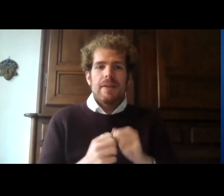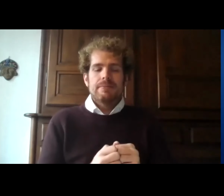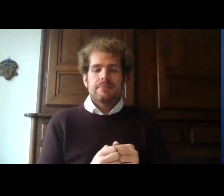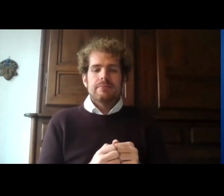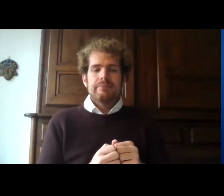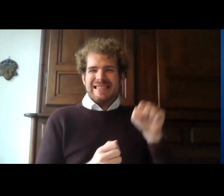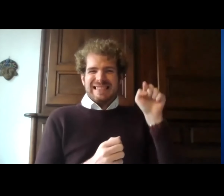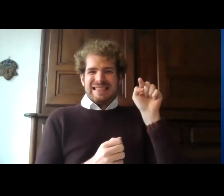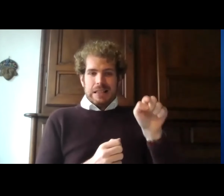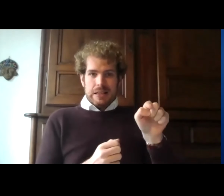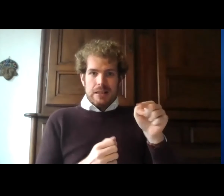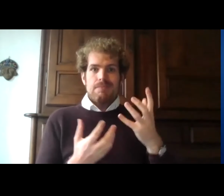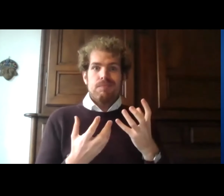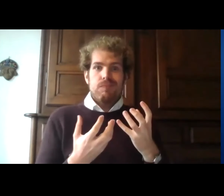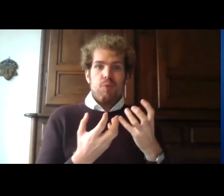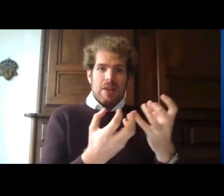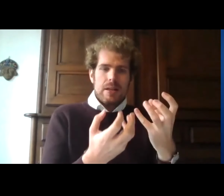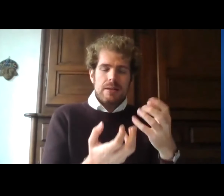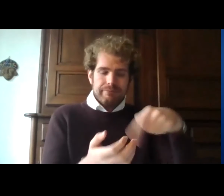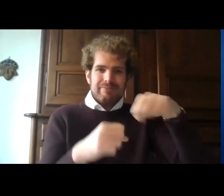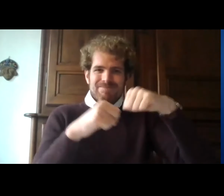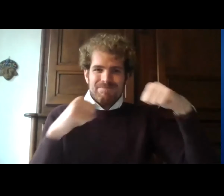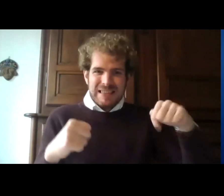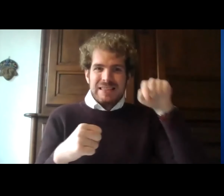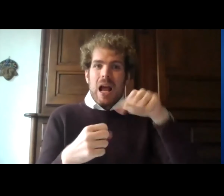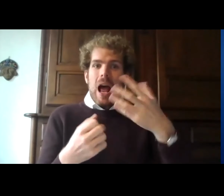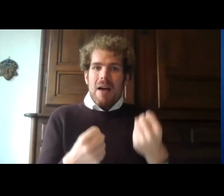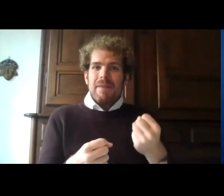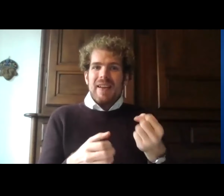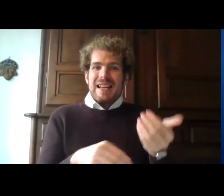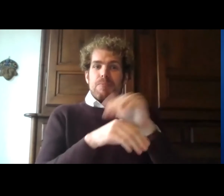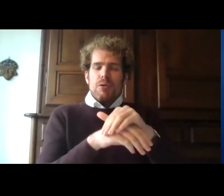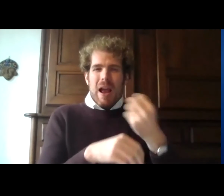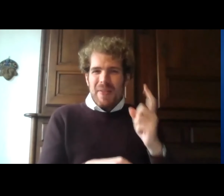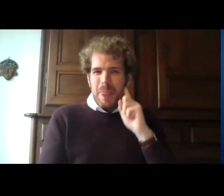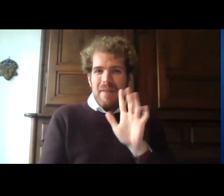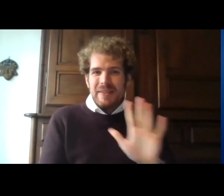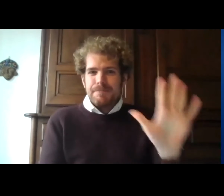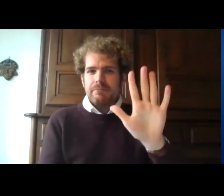were for teaching and educating deaf children.